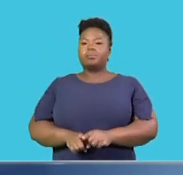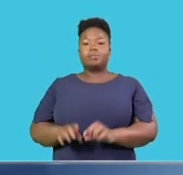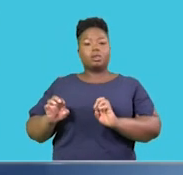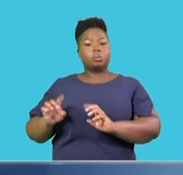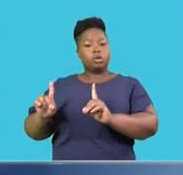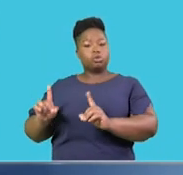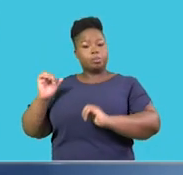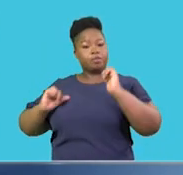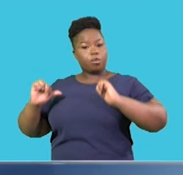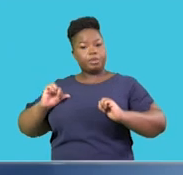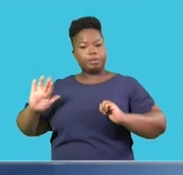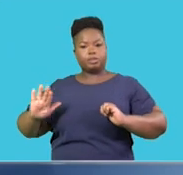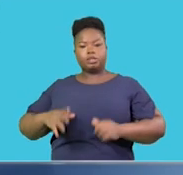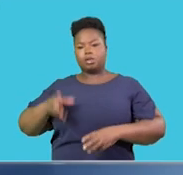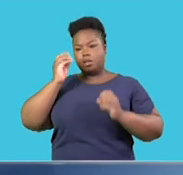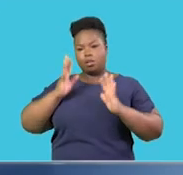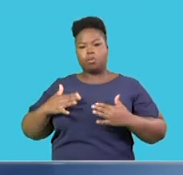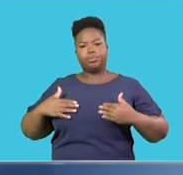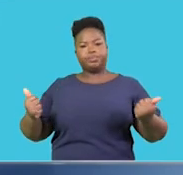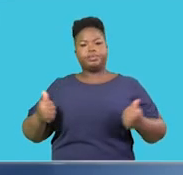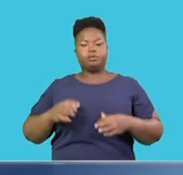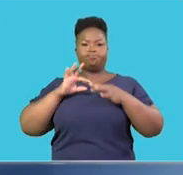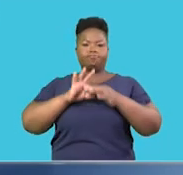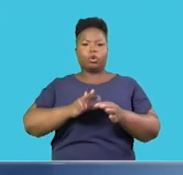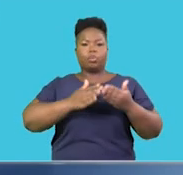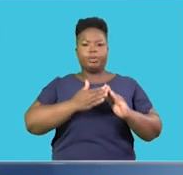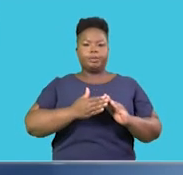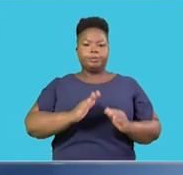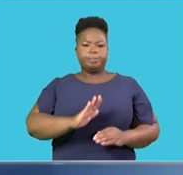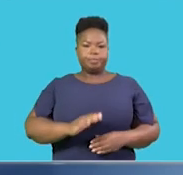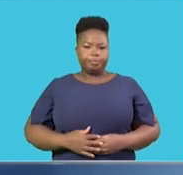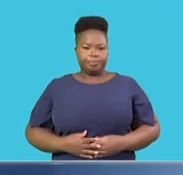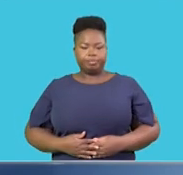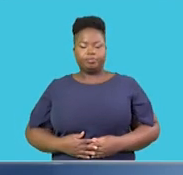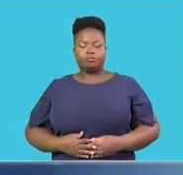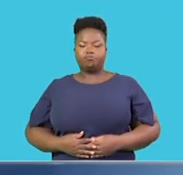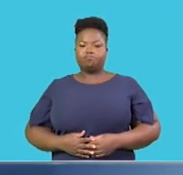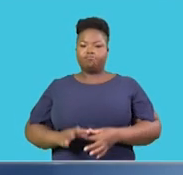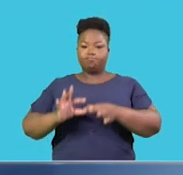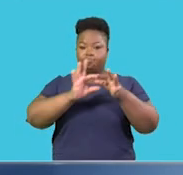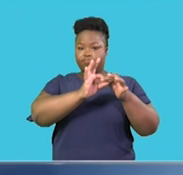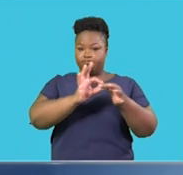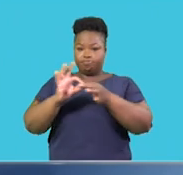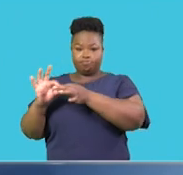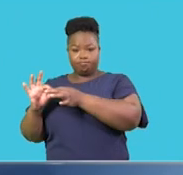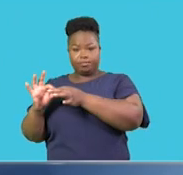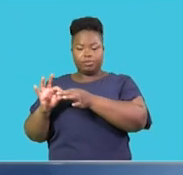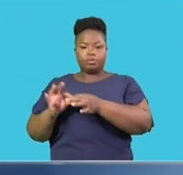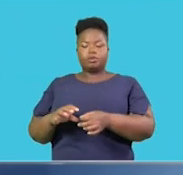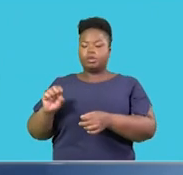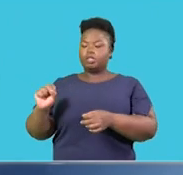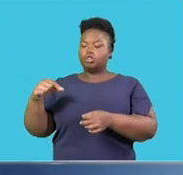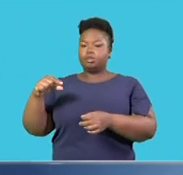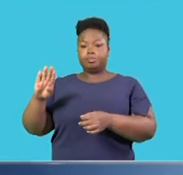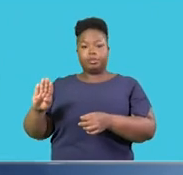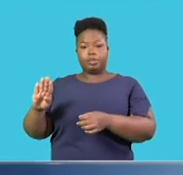performance, learner well-being and community engagement. There is a correlation between engaged SGBs